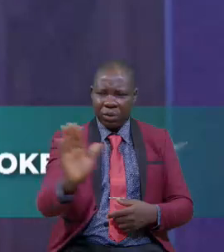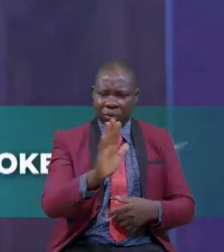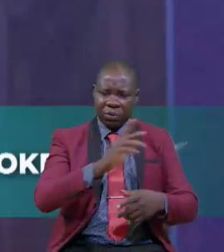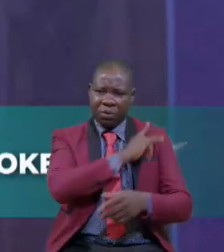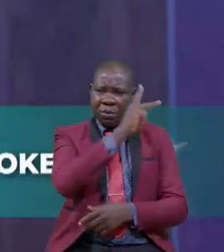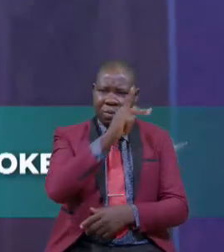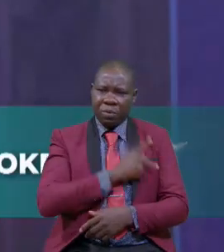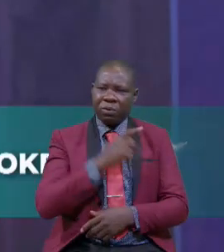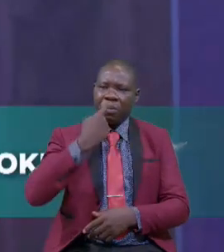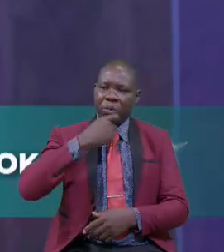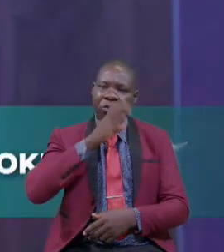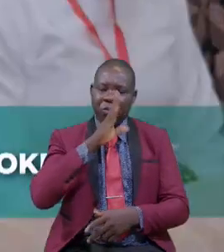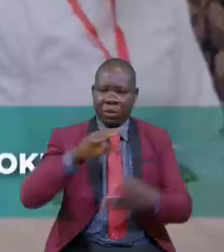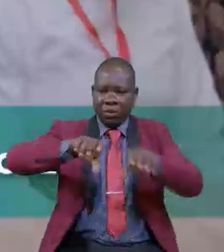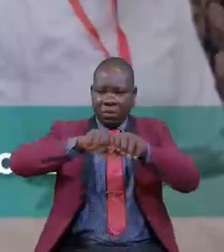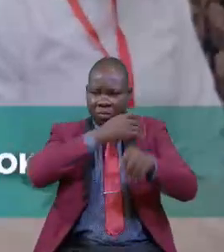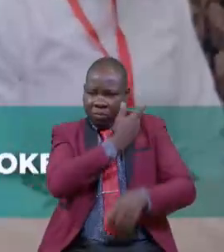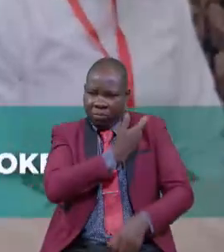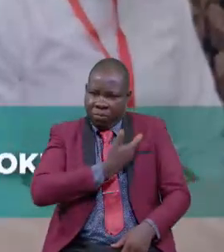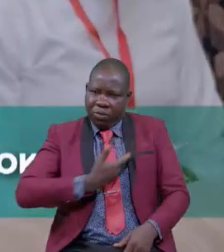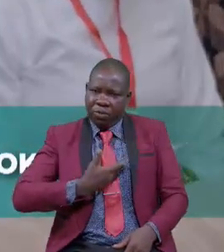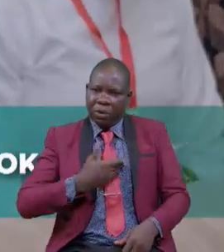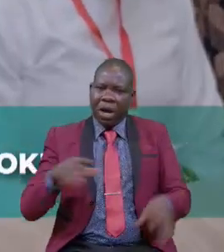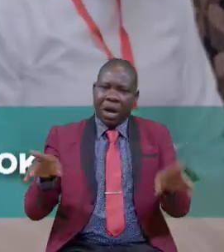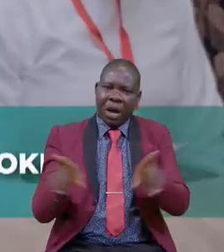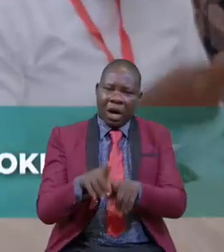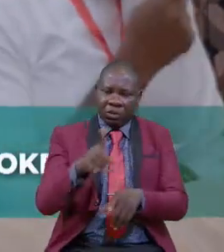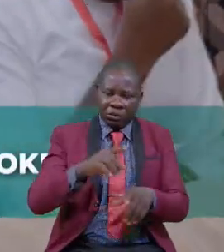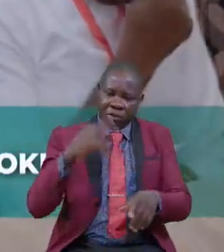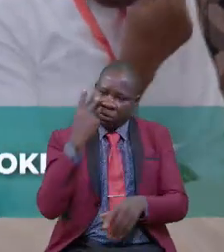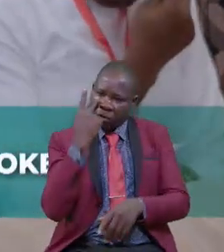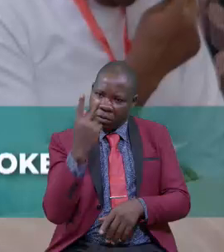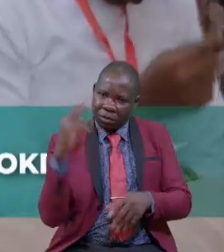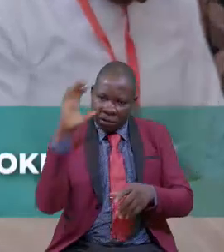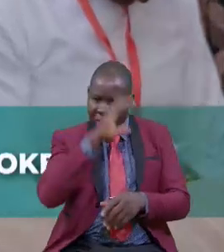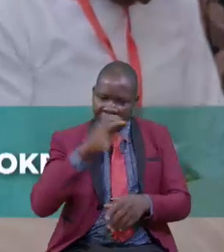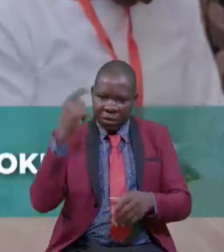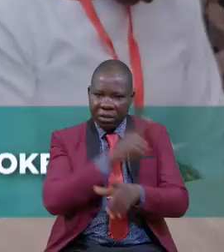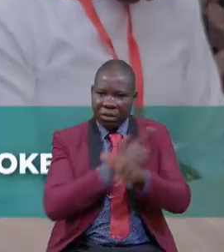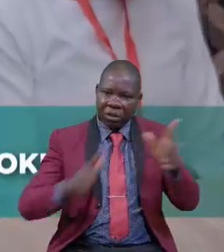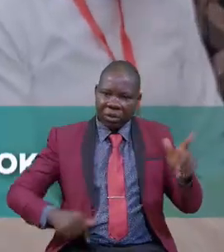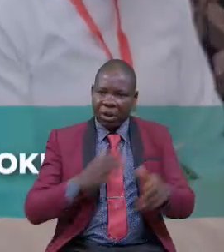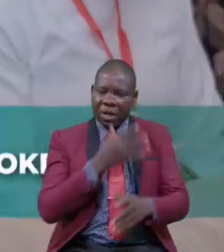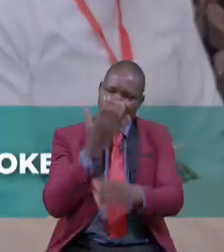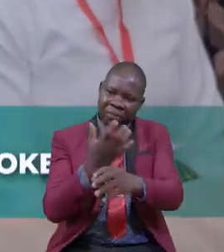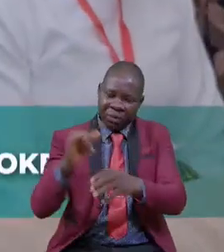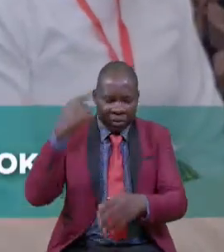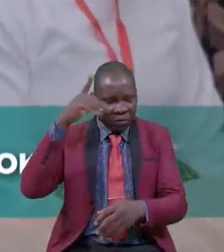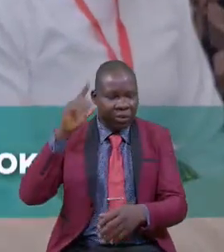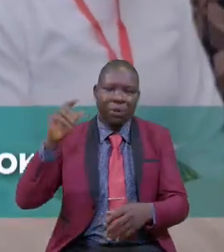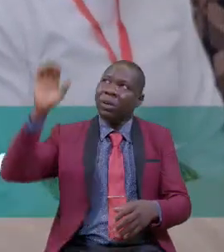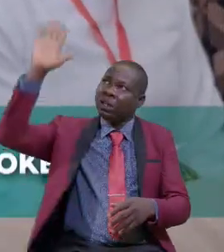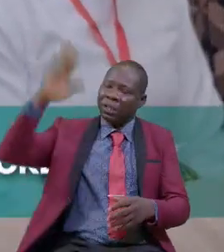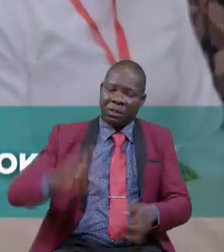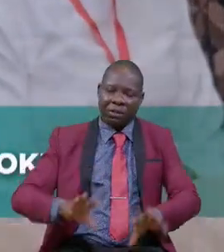we're seeking the Lord and we're pleading for his propitiating grace and for his